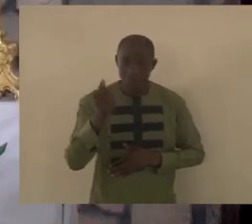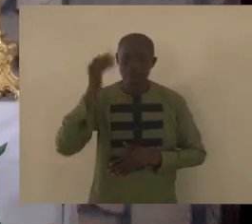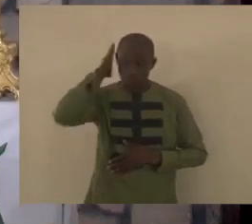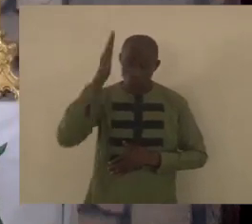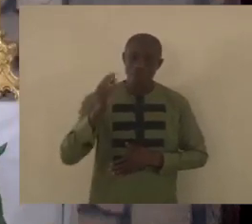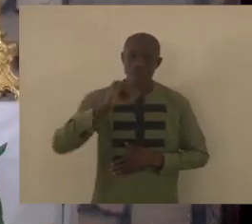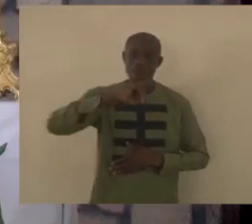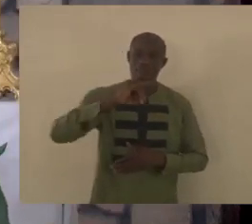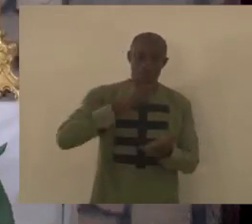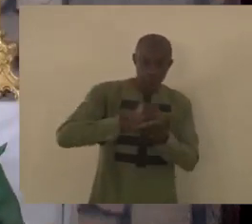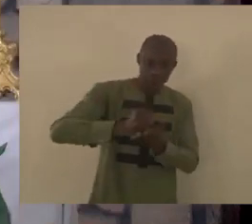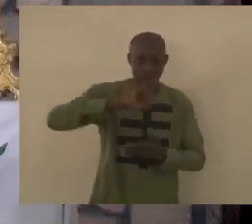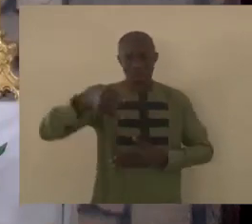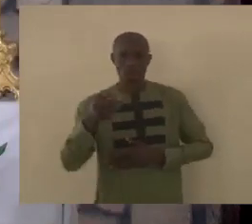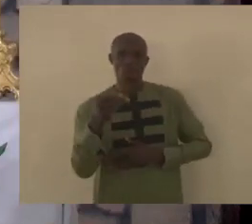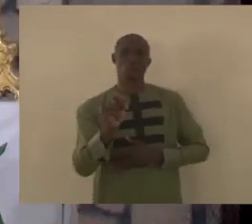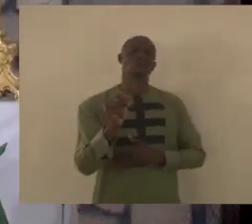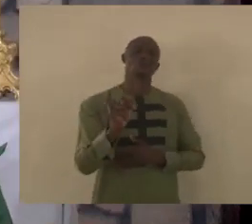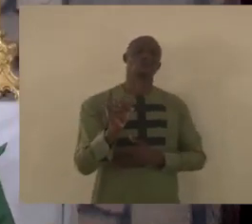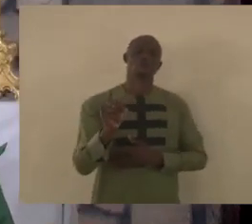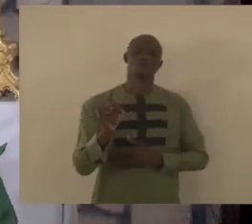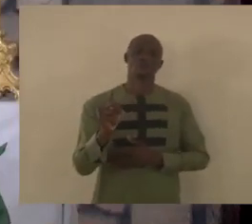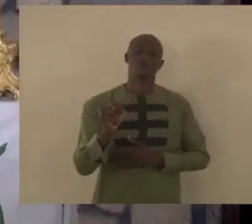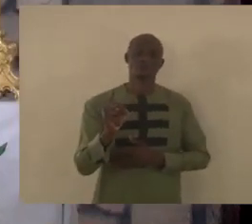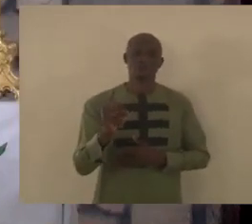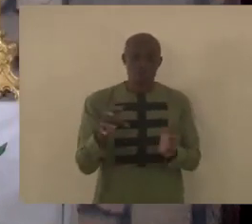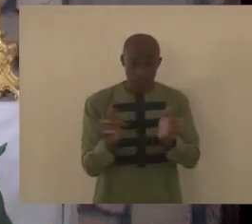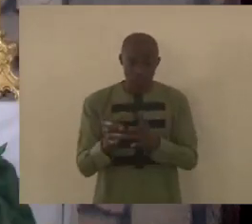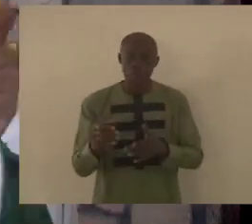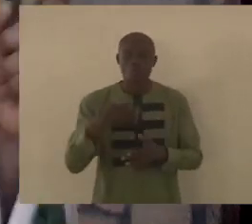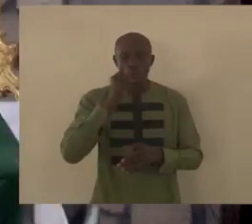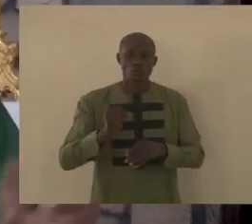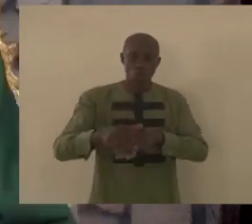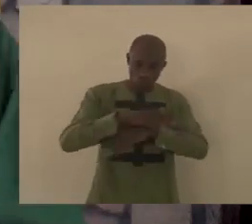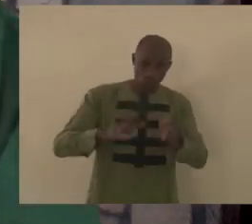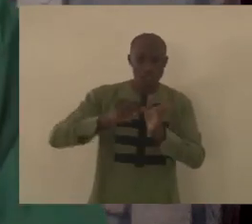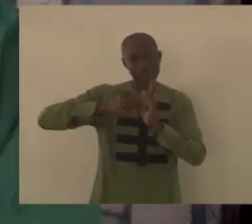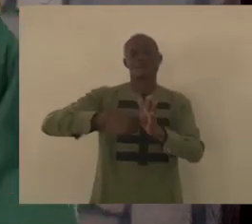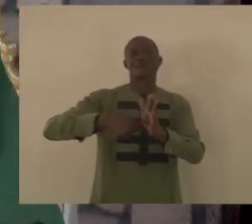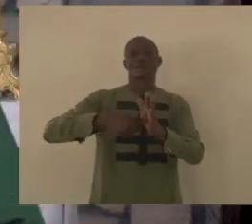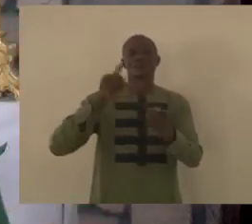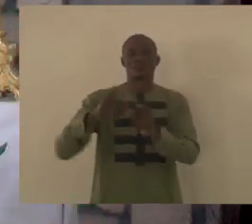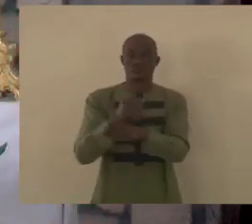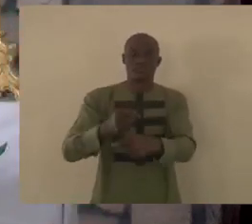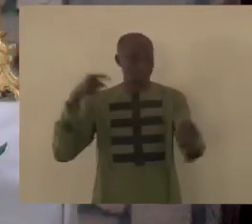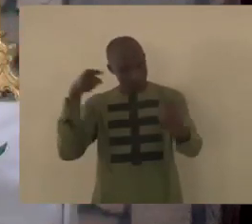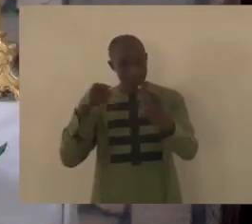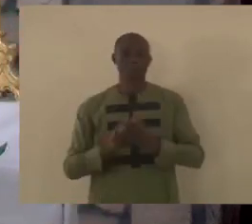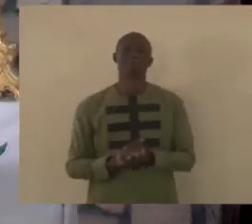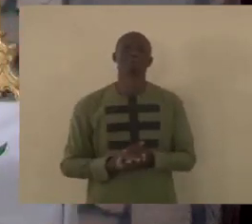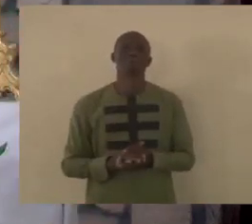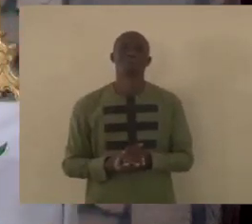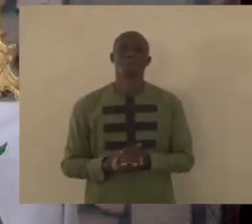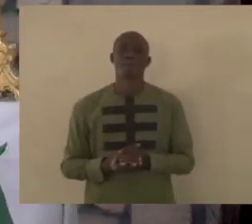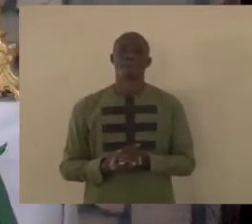why would St. John be making use of the title? The only thing that makes sense is that Jesus was exaggerating to prove what? To make a point.